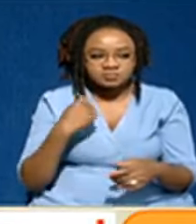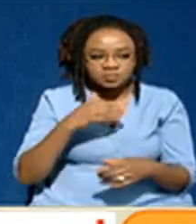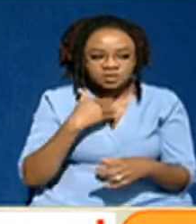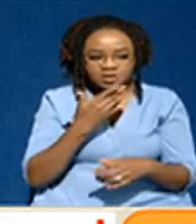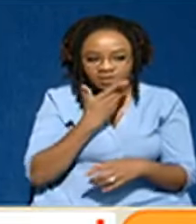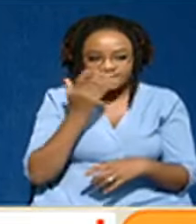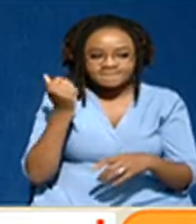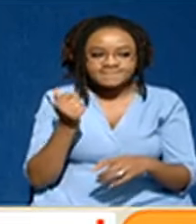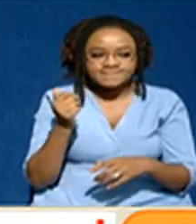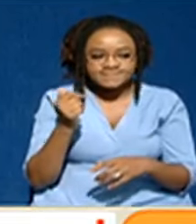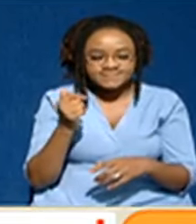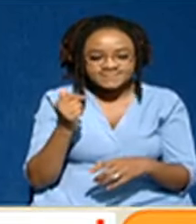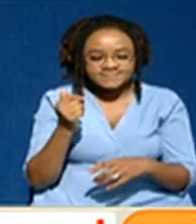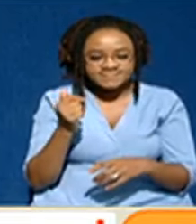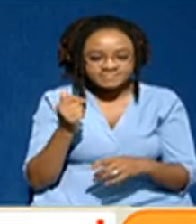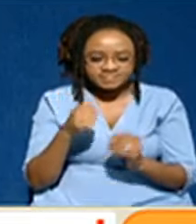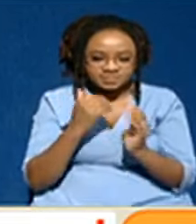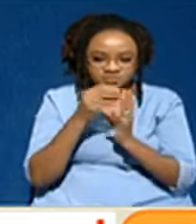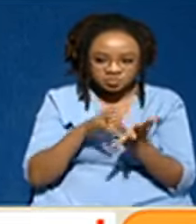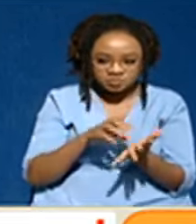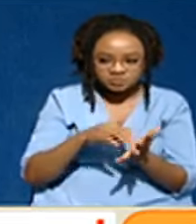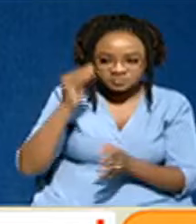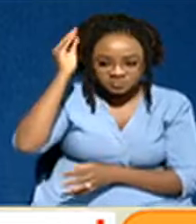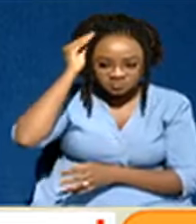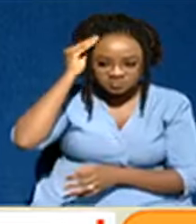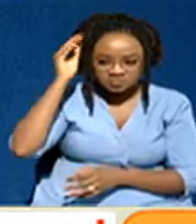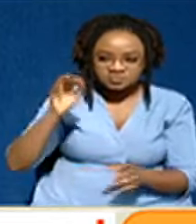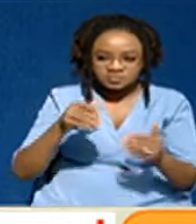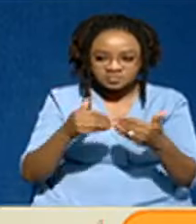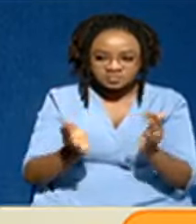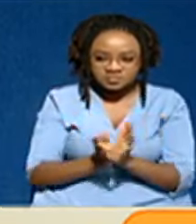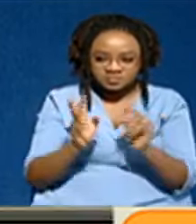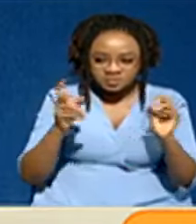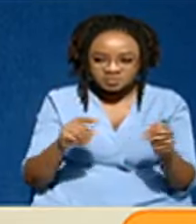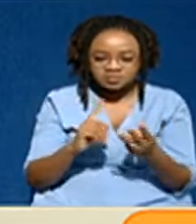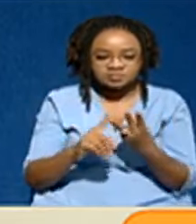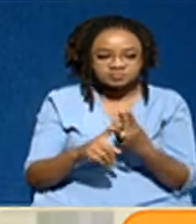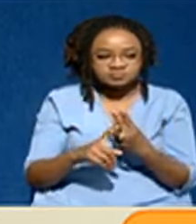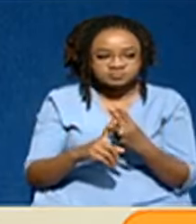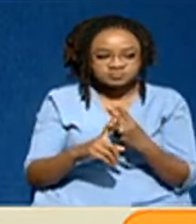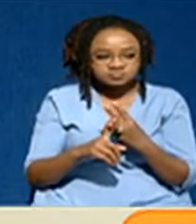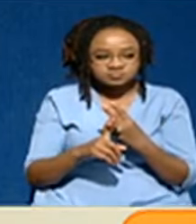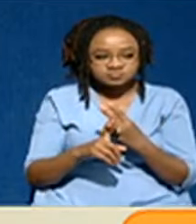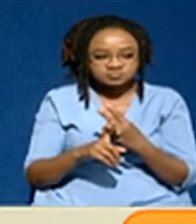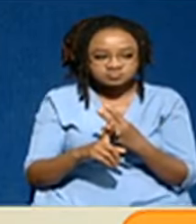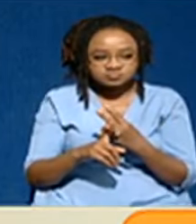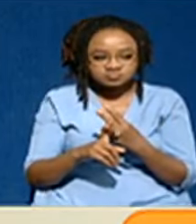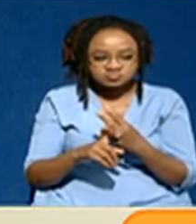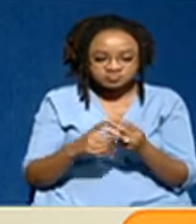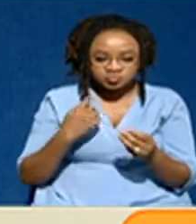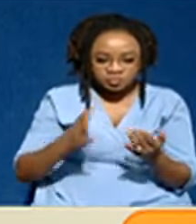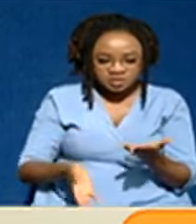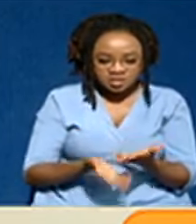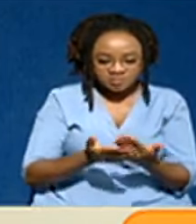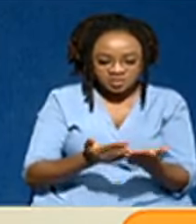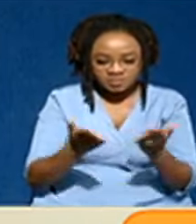to education, when it comes to just family matters, when it comes to law. We have been the enabler for the people